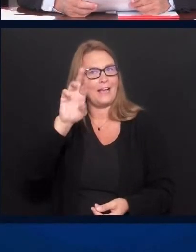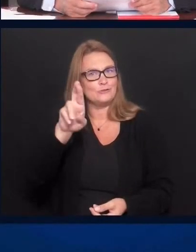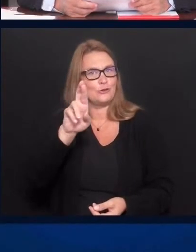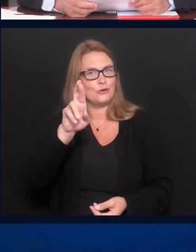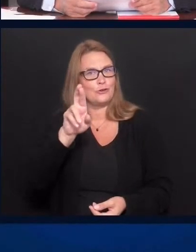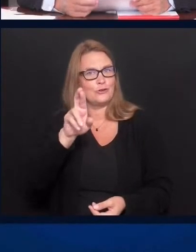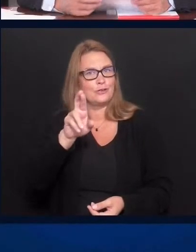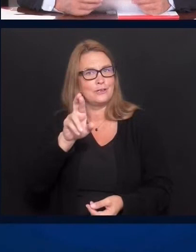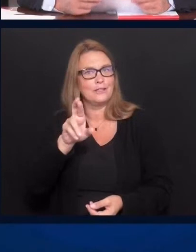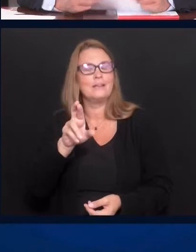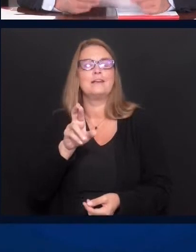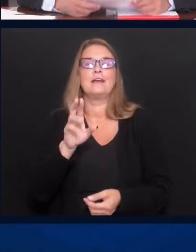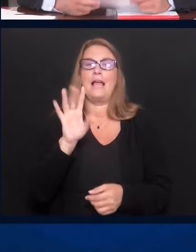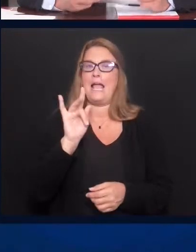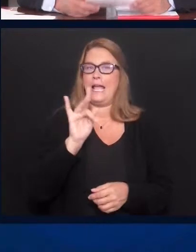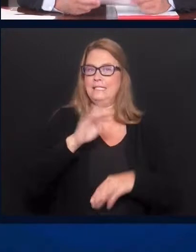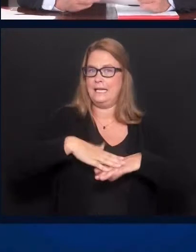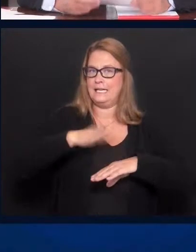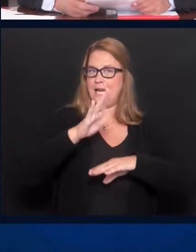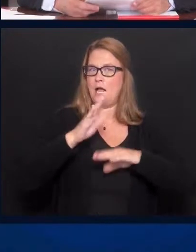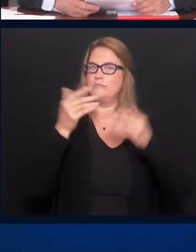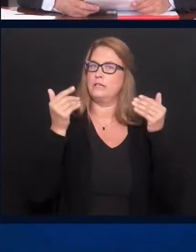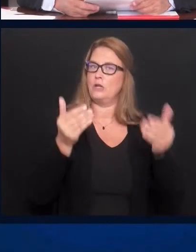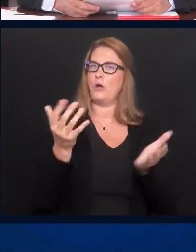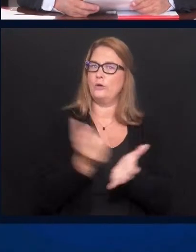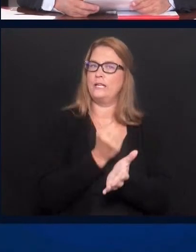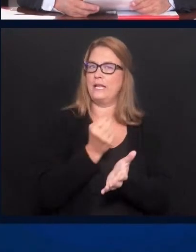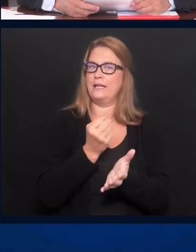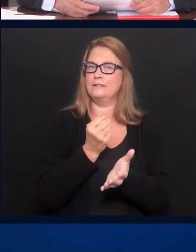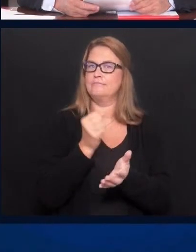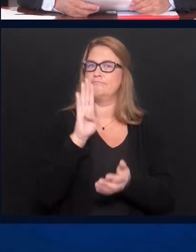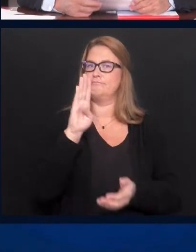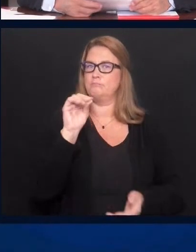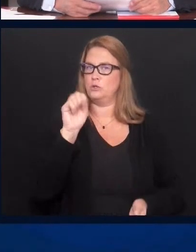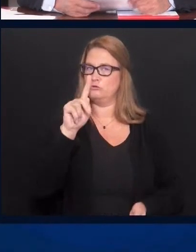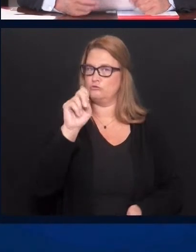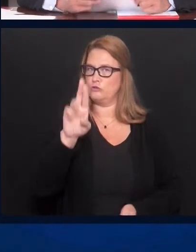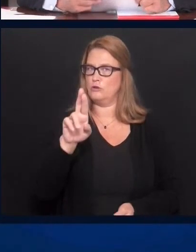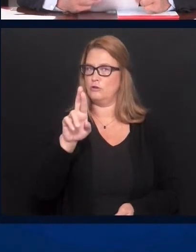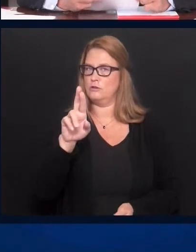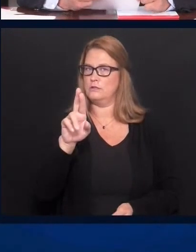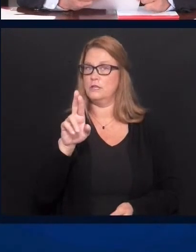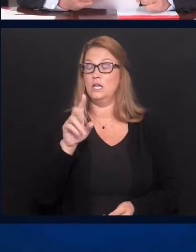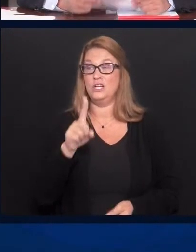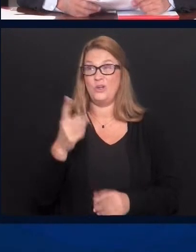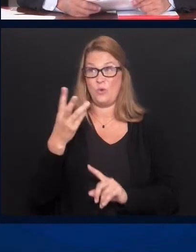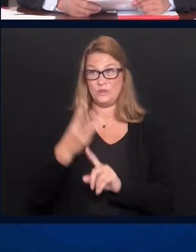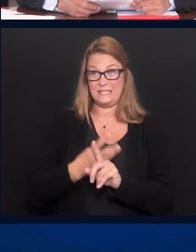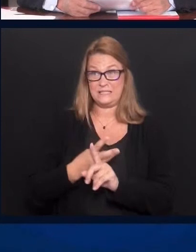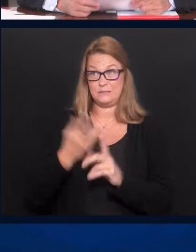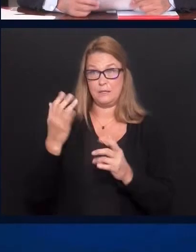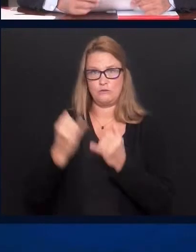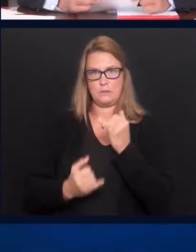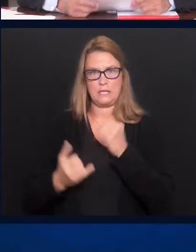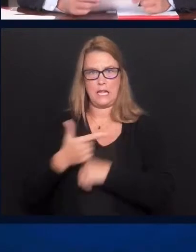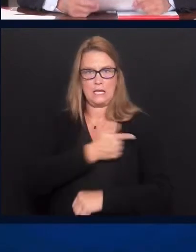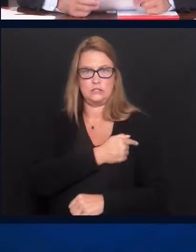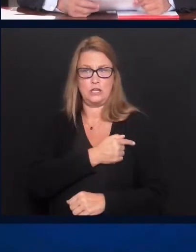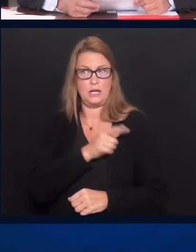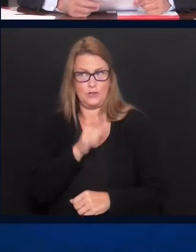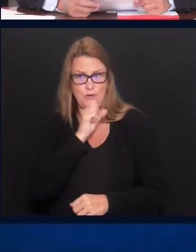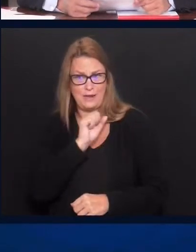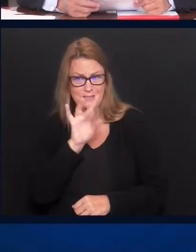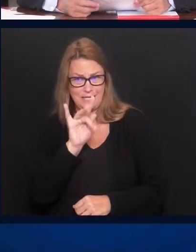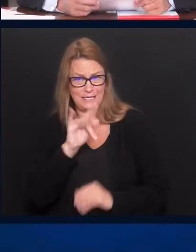is 18 and above. Go get your booster shot. If you're 6 months out and you're 18 and above, get